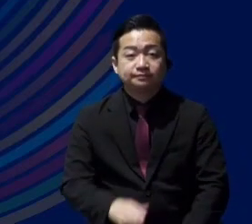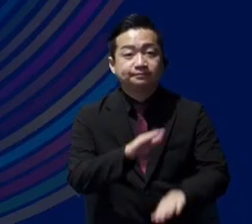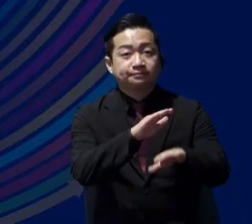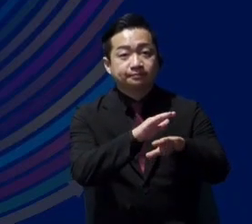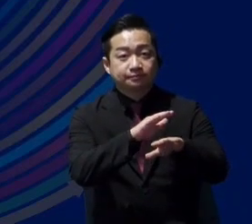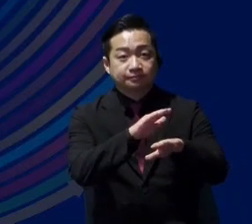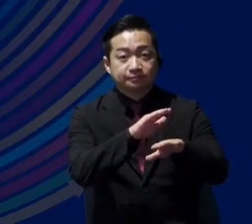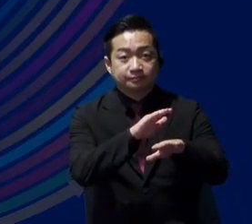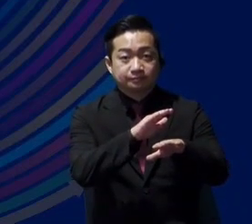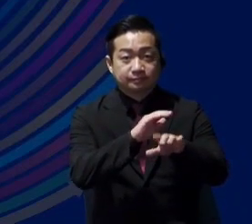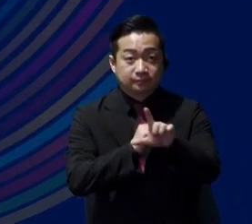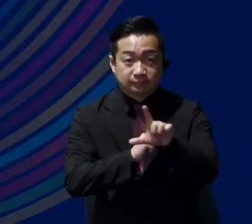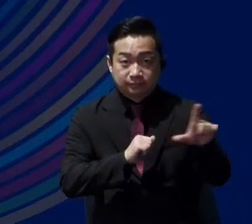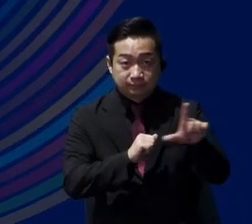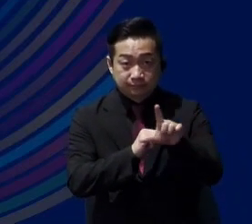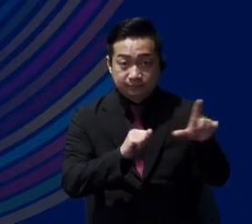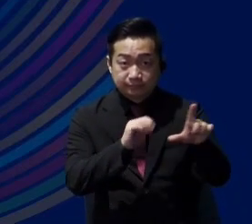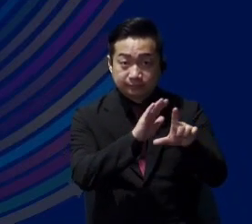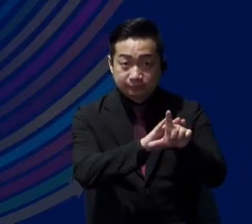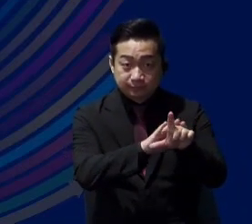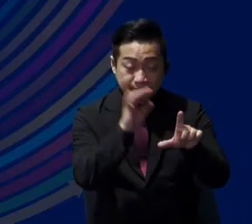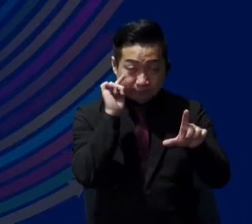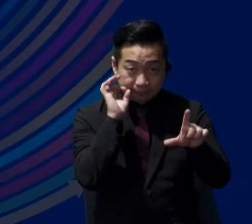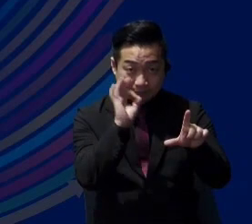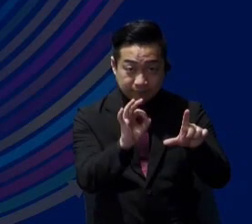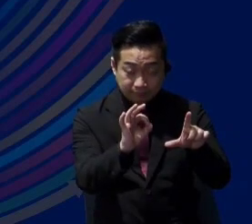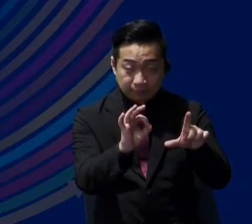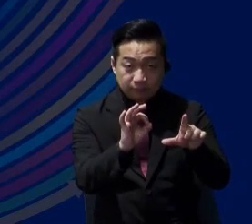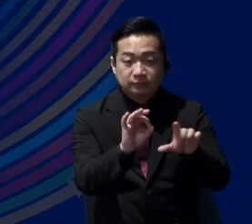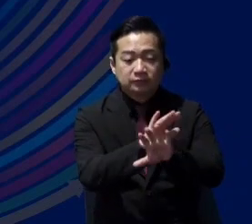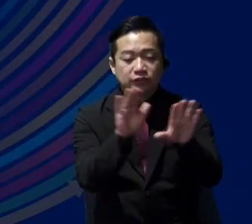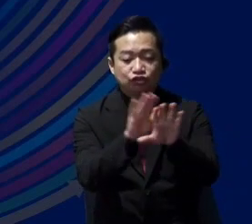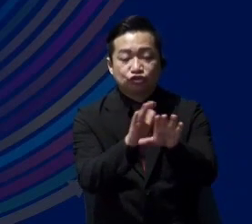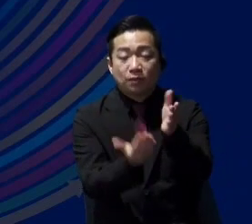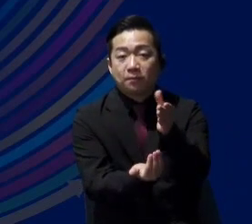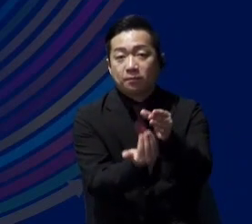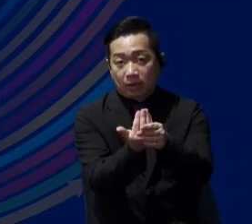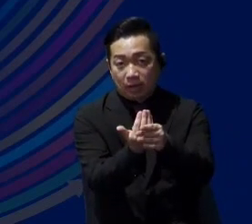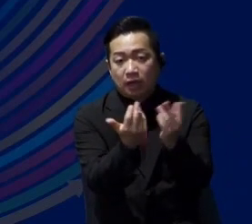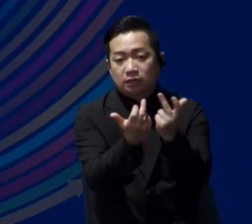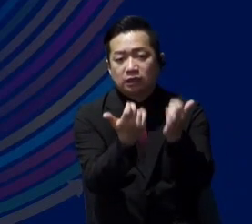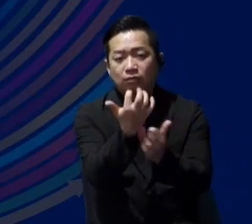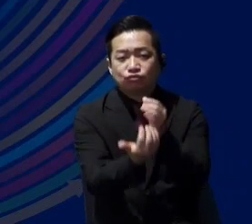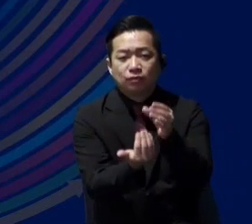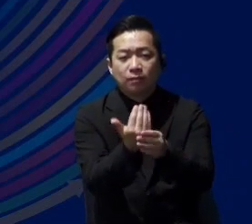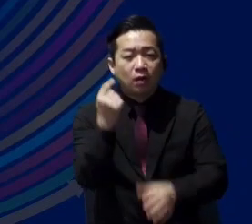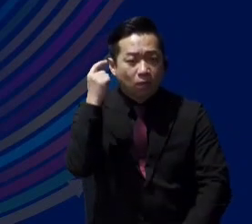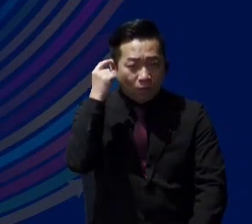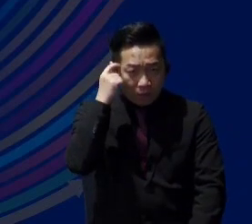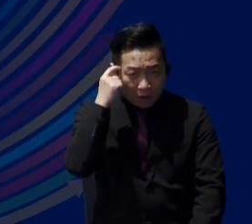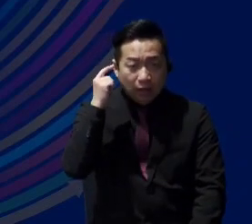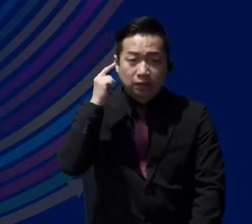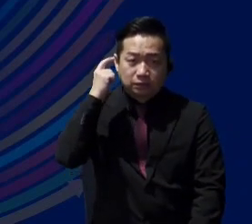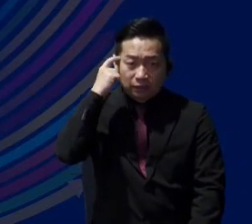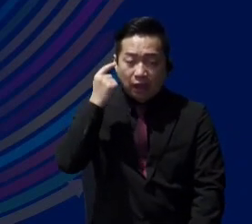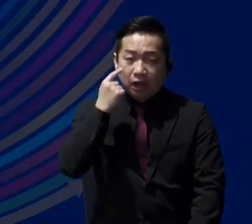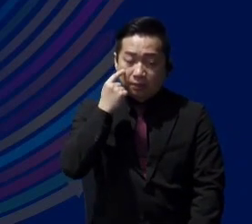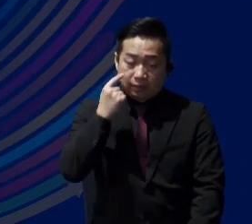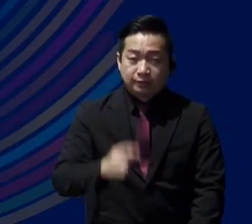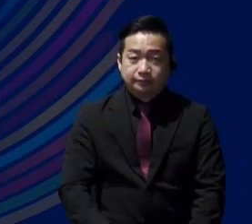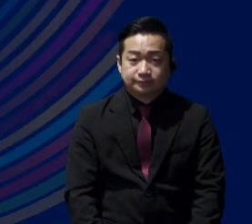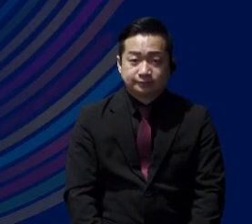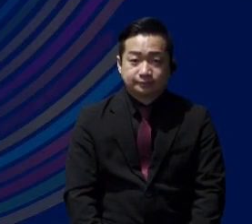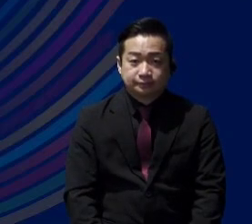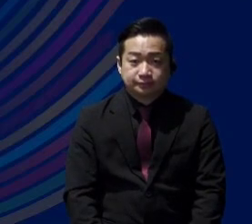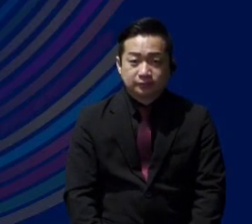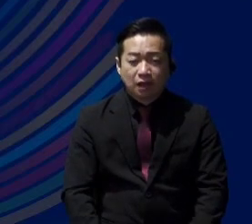if you look at wildfires, why do wildfires happen? Or you look at heat waves that lead to droughts, that lead to